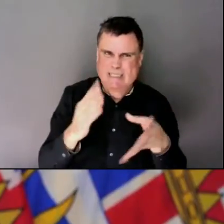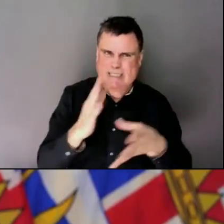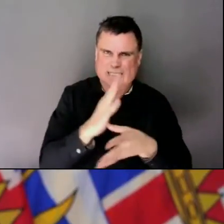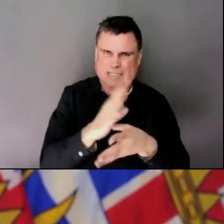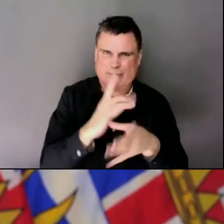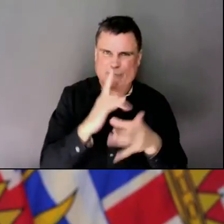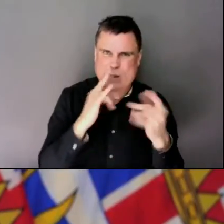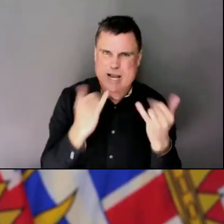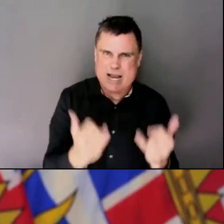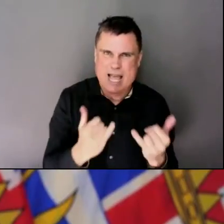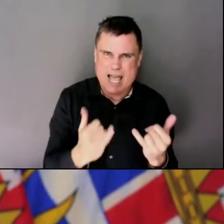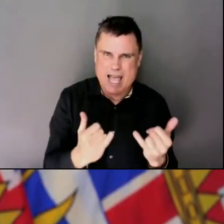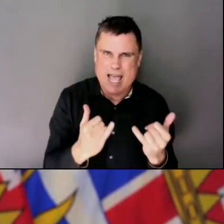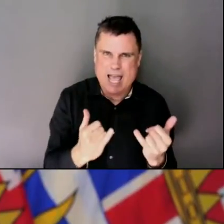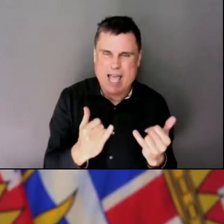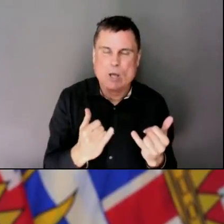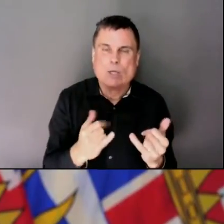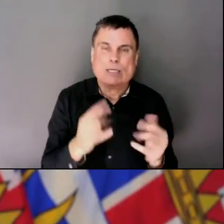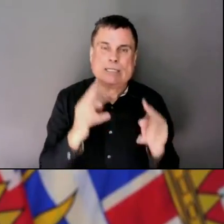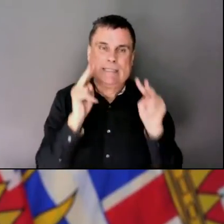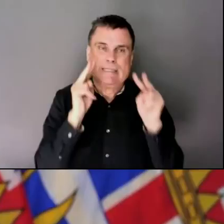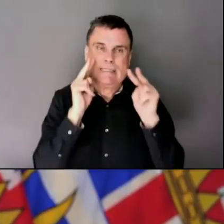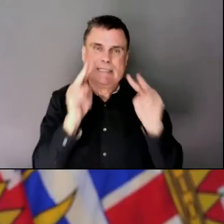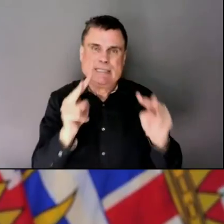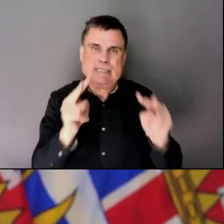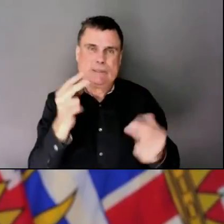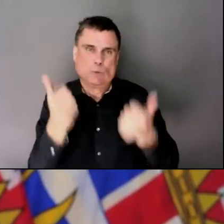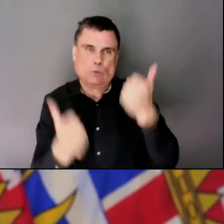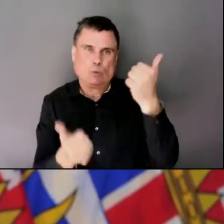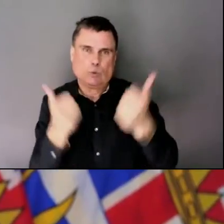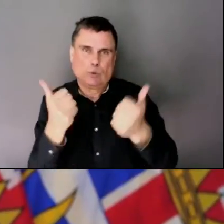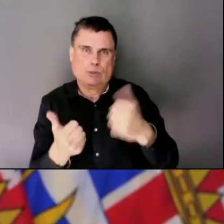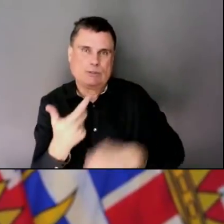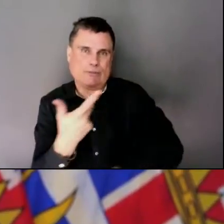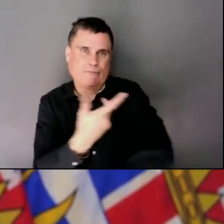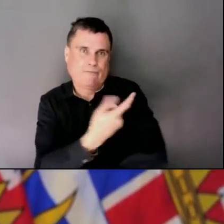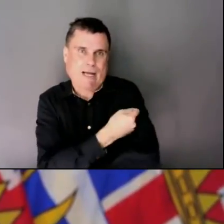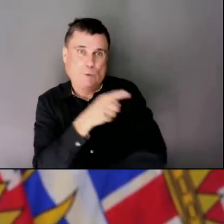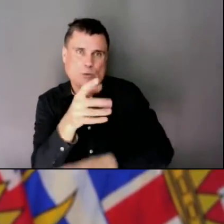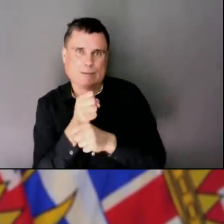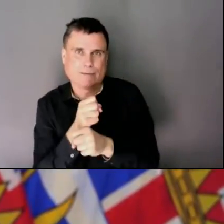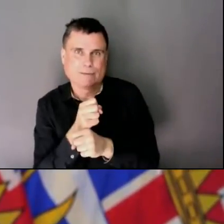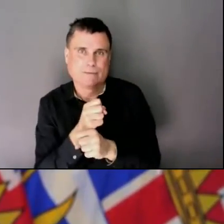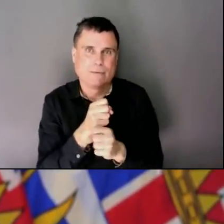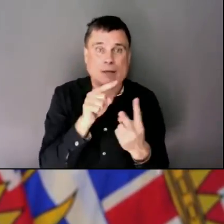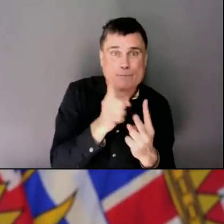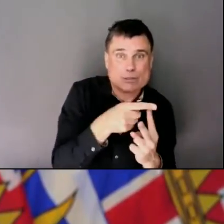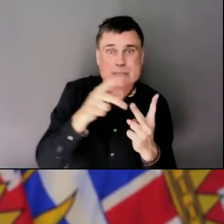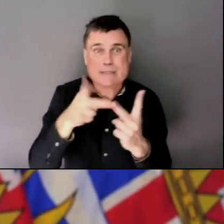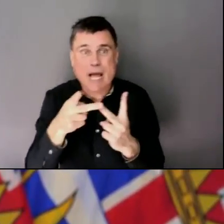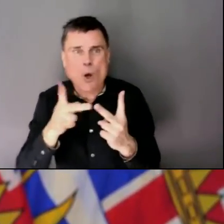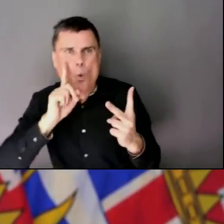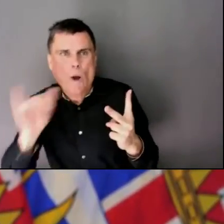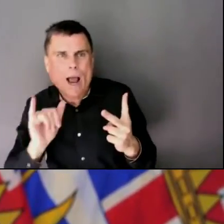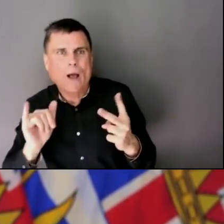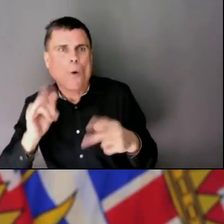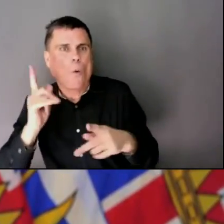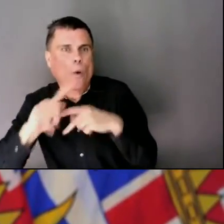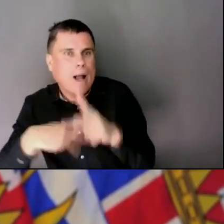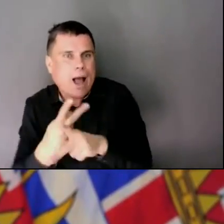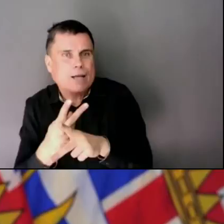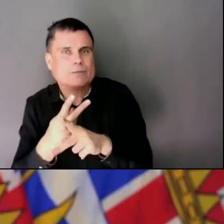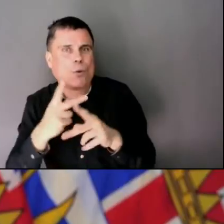safety profiles as well. So those are the situations that we're dealing with. I mean, this is the reality